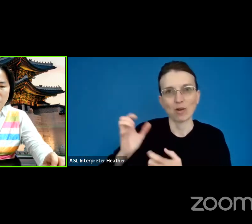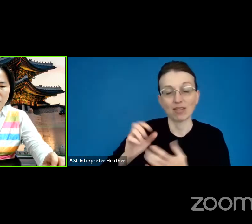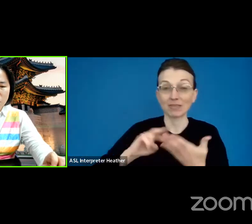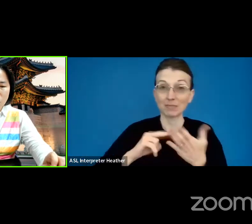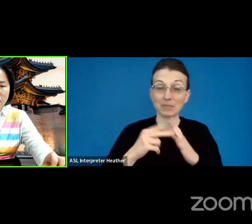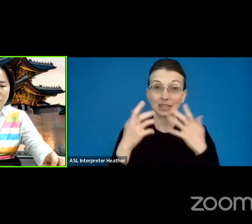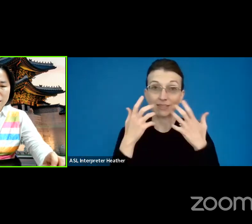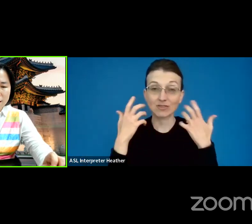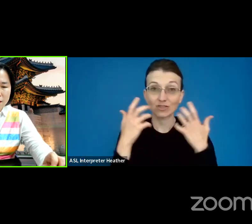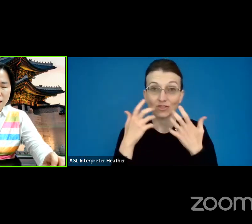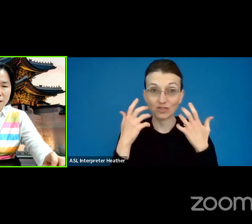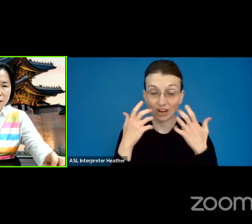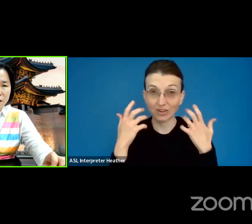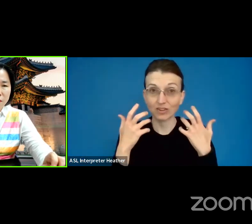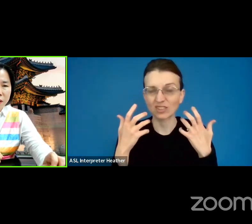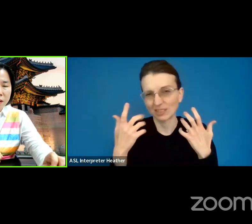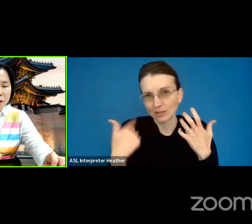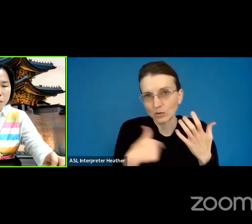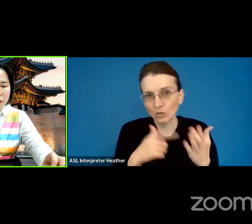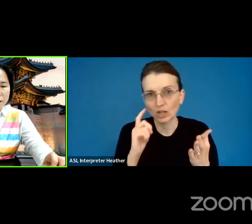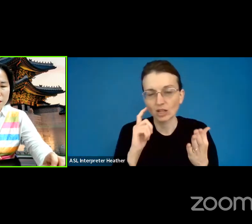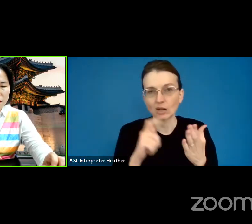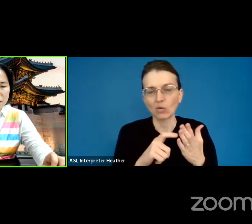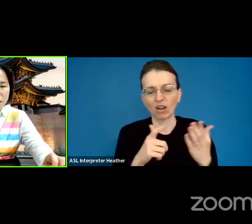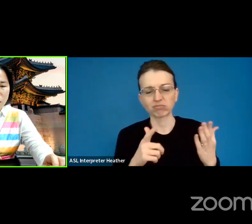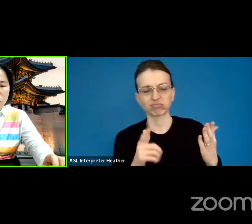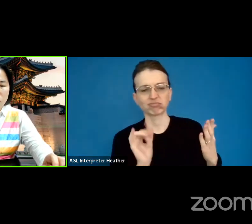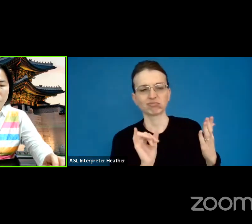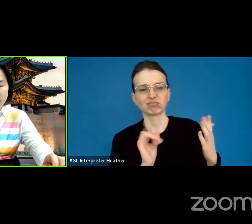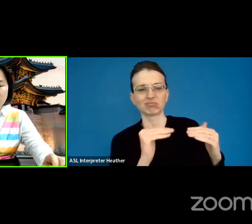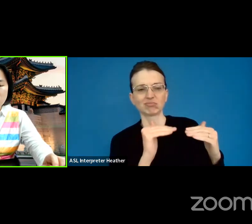who have been recognized as inferior